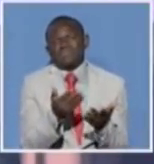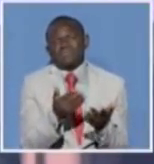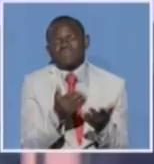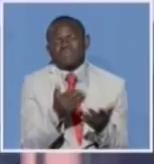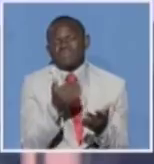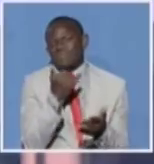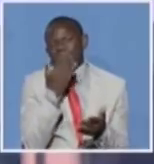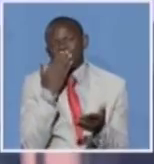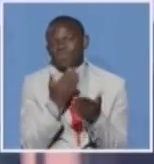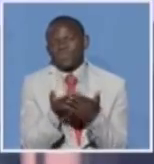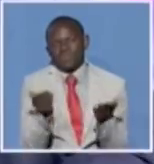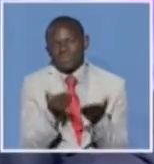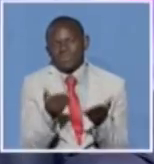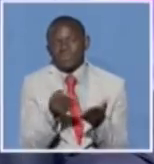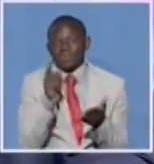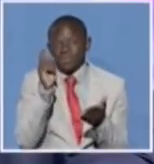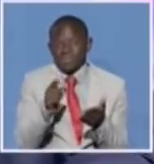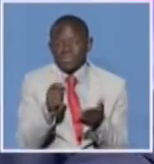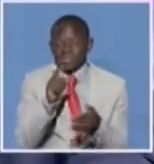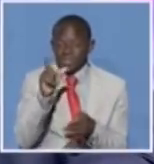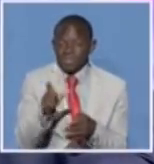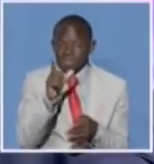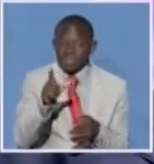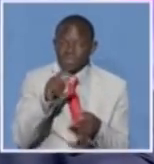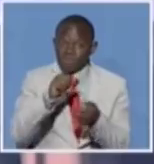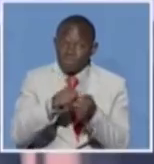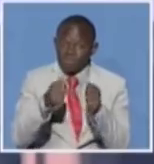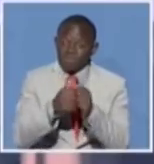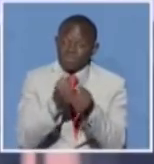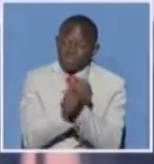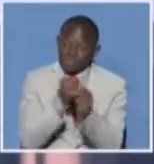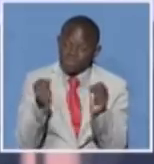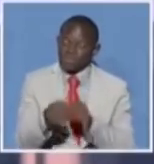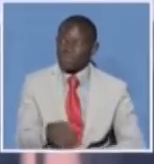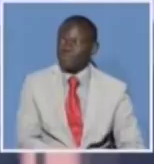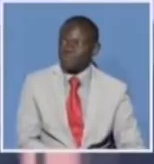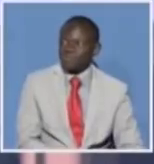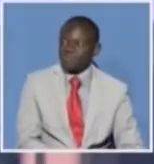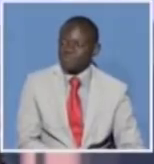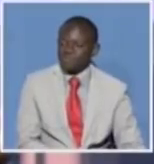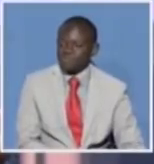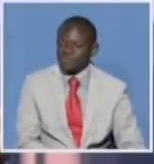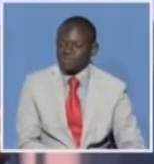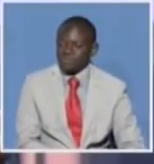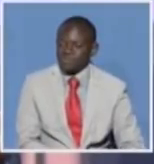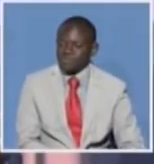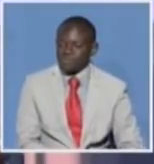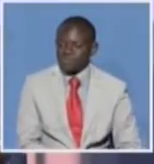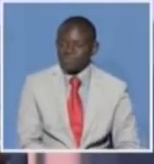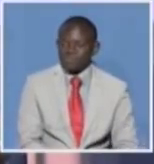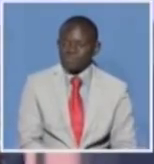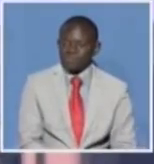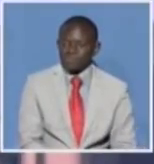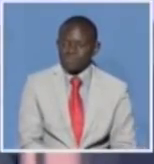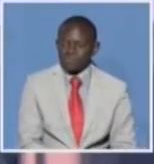issue and deal with it very decisively and comprehensively. Are we going to see an overhaul? Exactly. When you say decisively, yes. This presents an opportunity